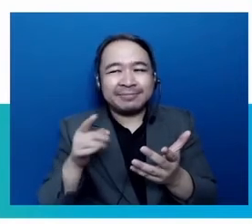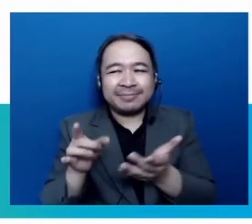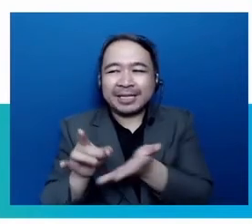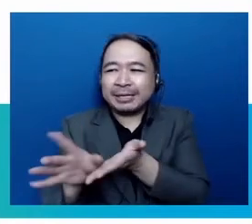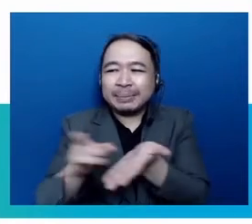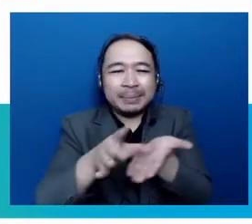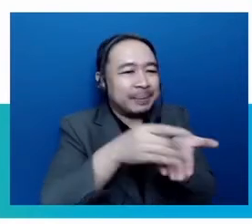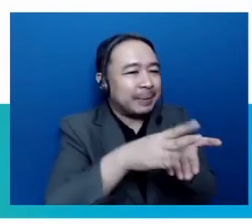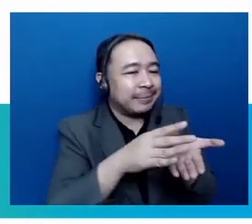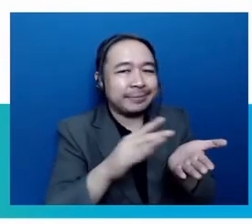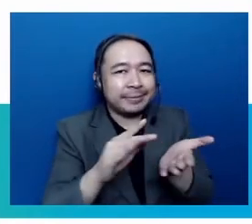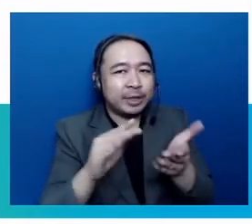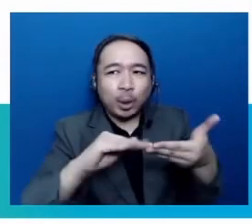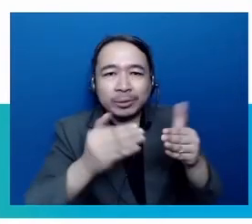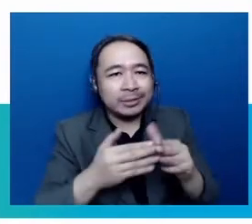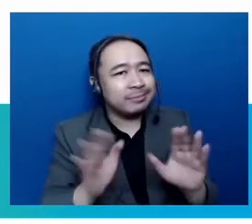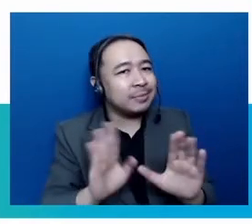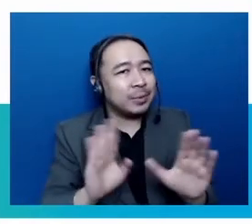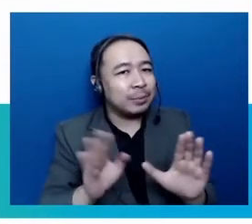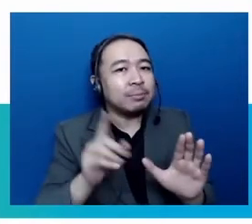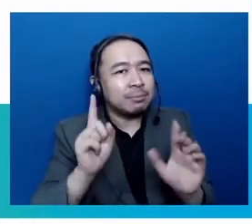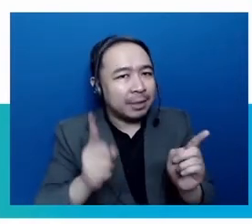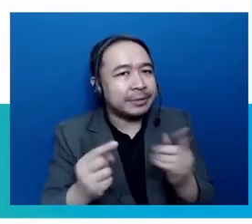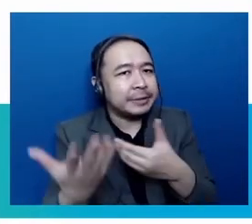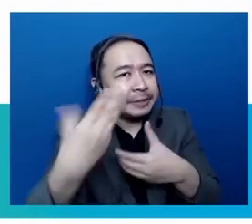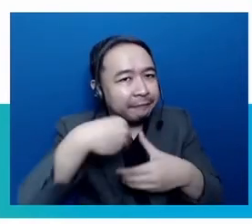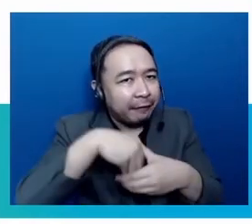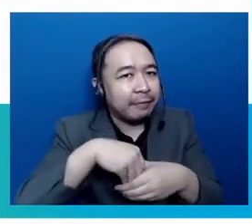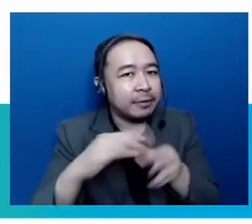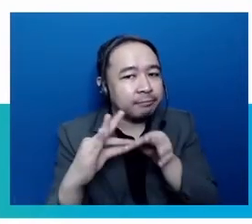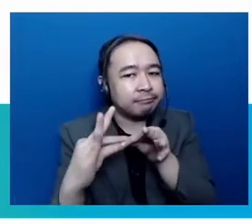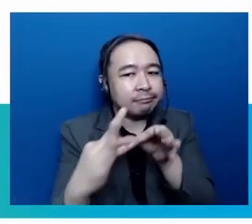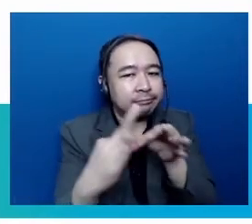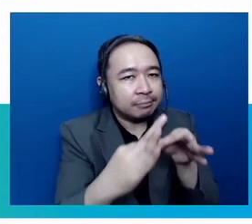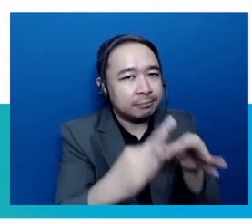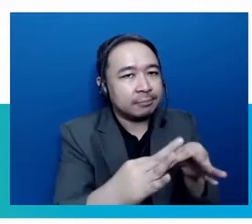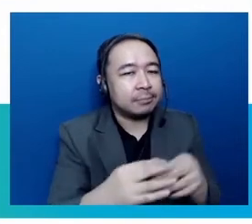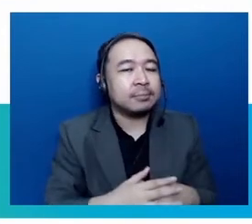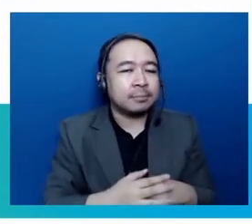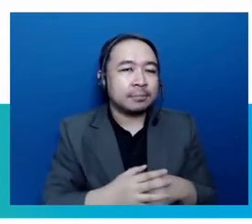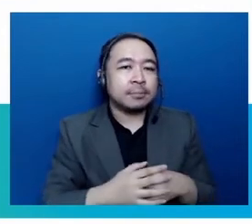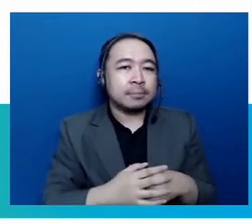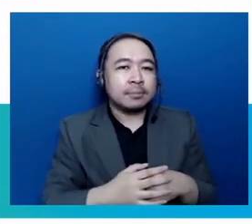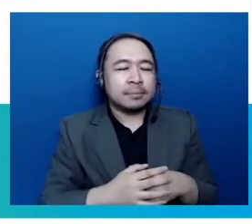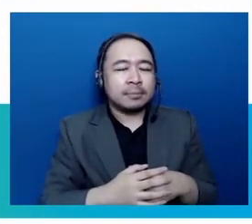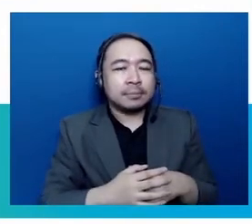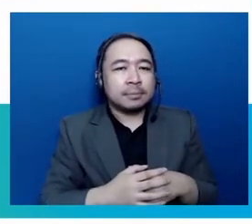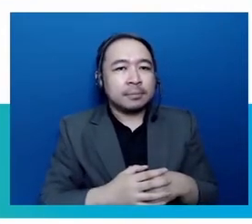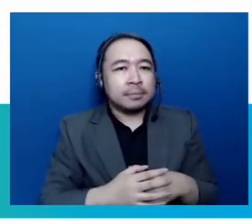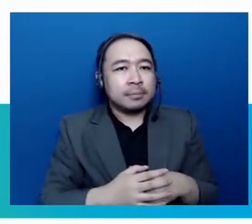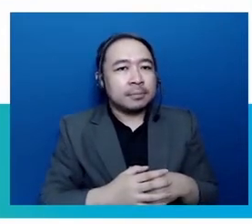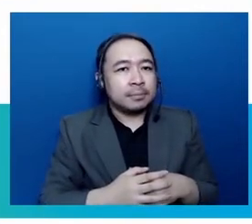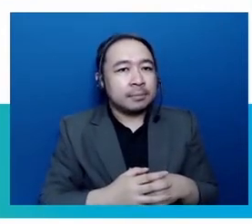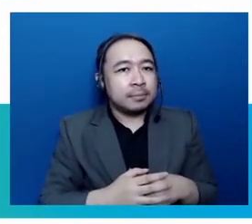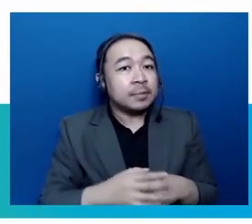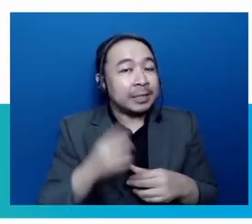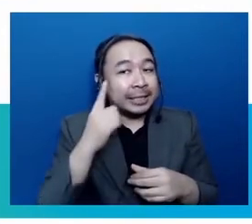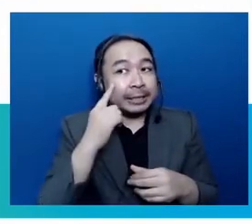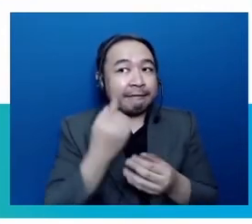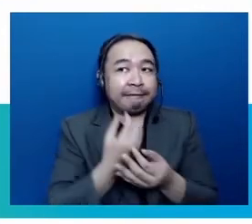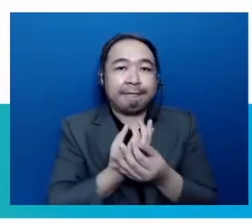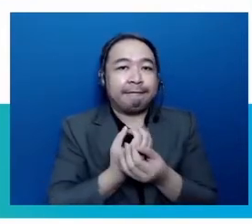bypass community engagement. I would like to introduce that free and prior informed consent is